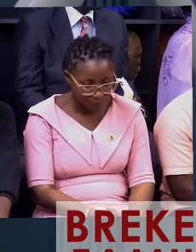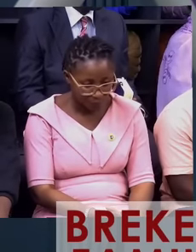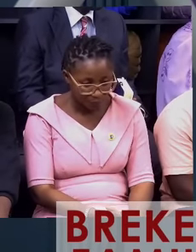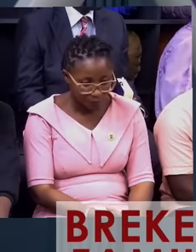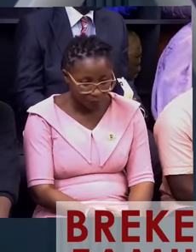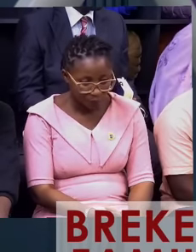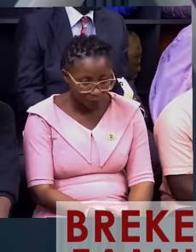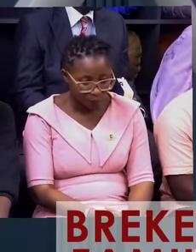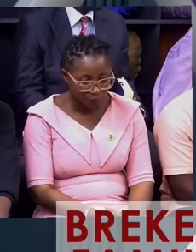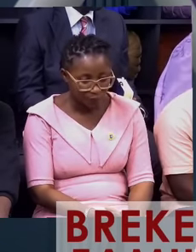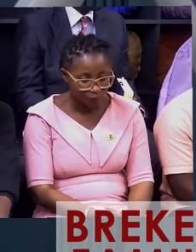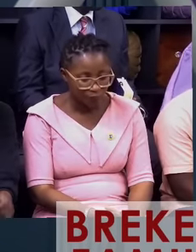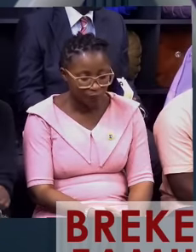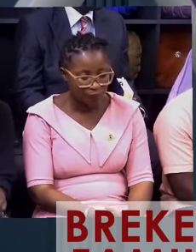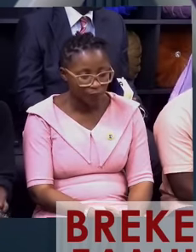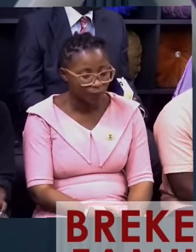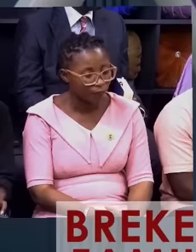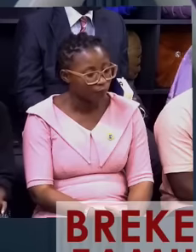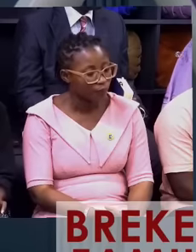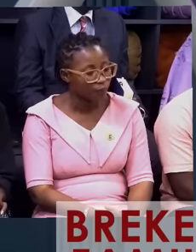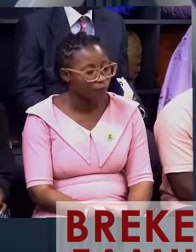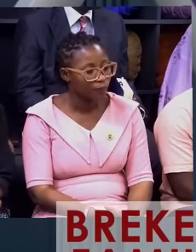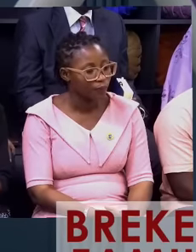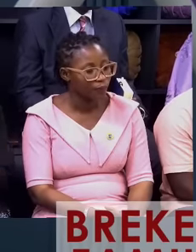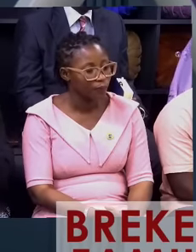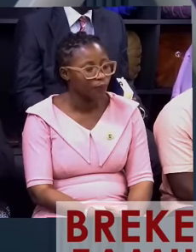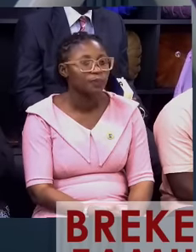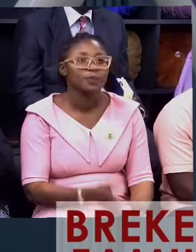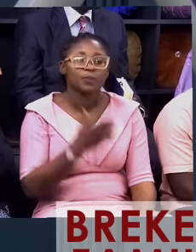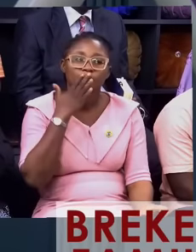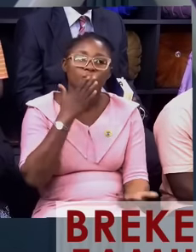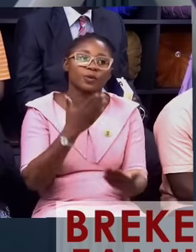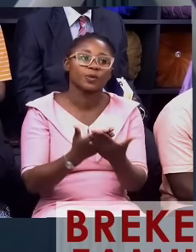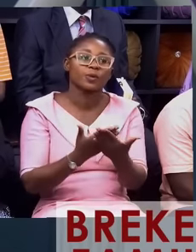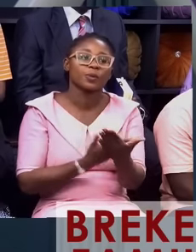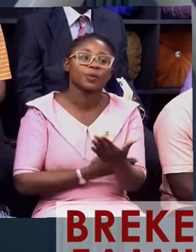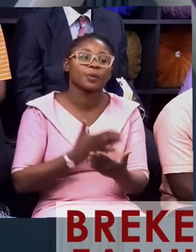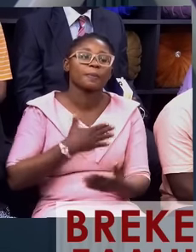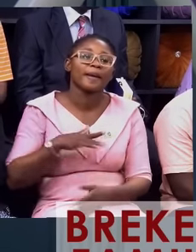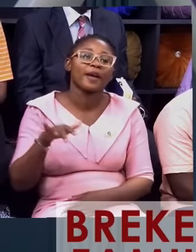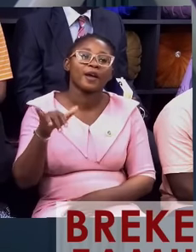morning hello good morning good